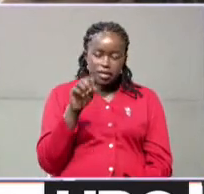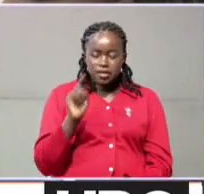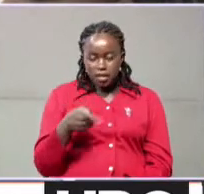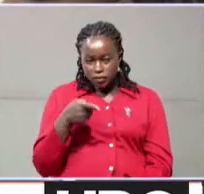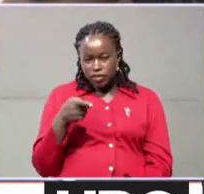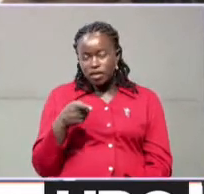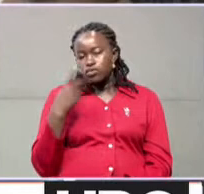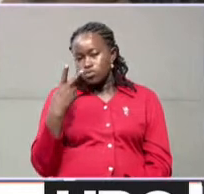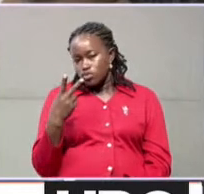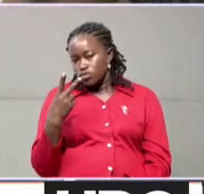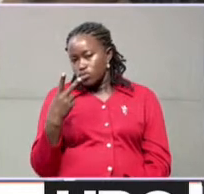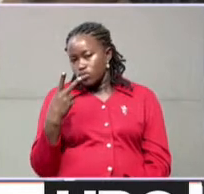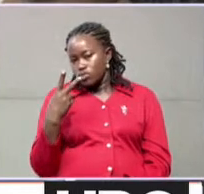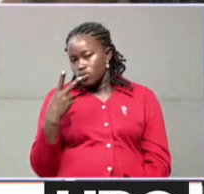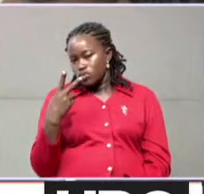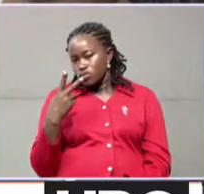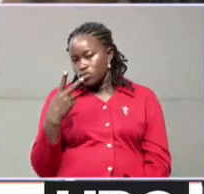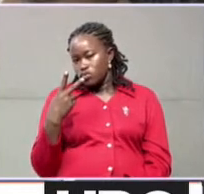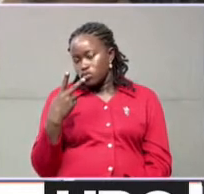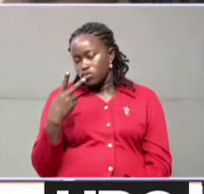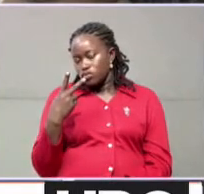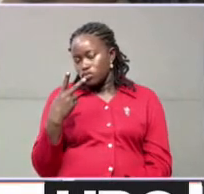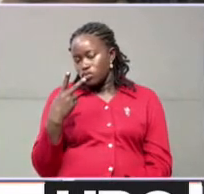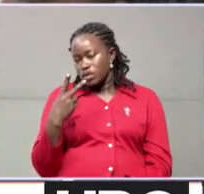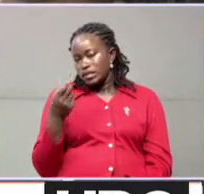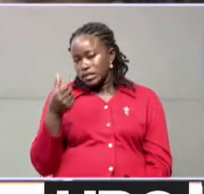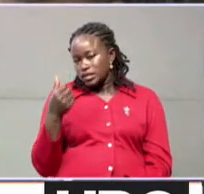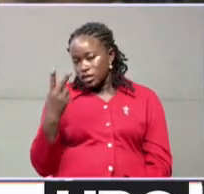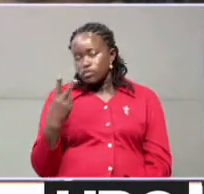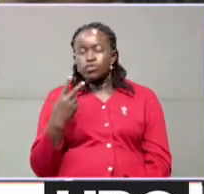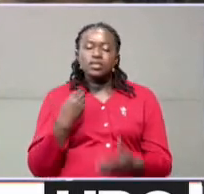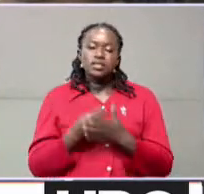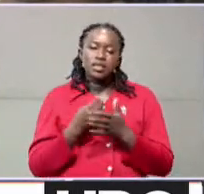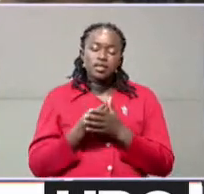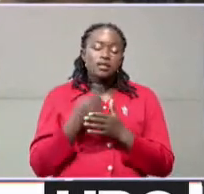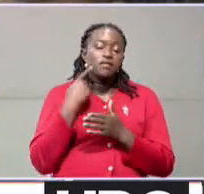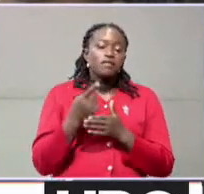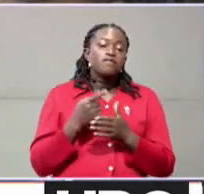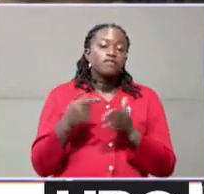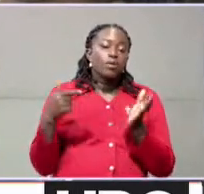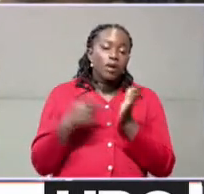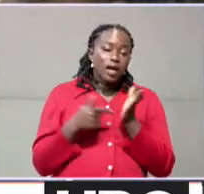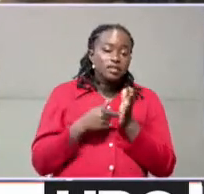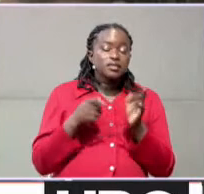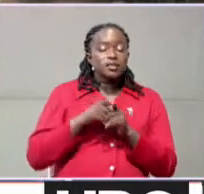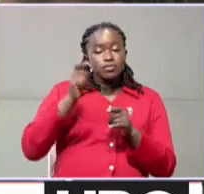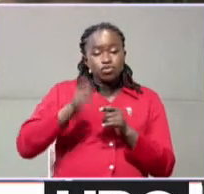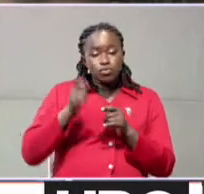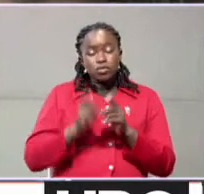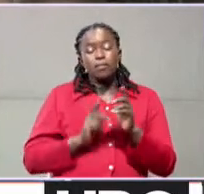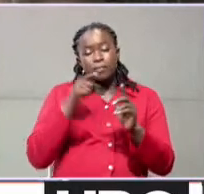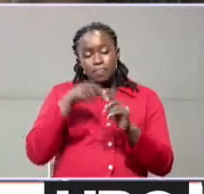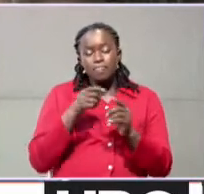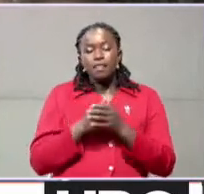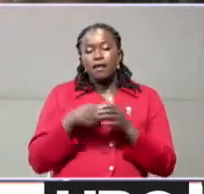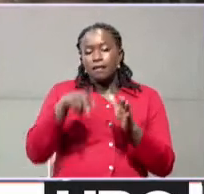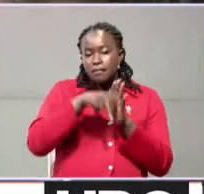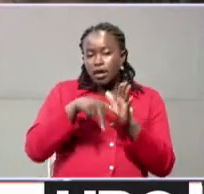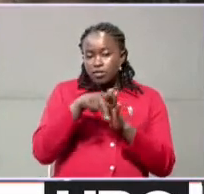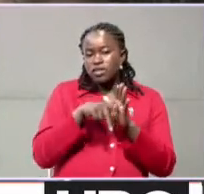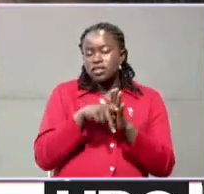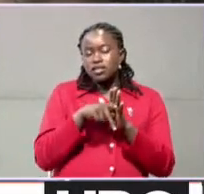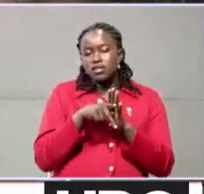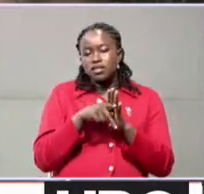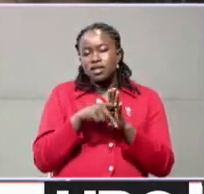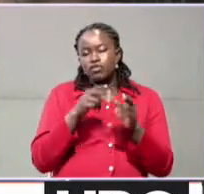thousand two hundred and twenty two hundred and sixty two ceilings for gadgets and tools towards the participant fund and